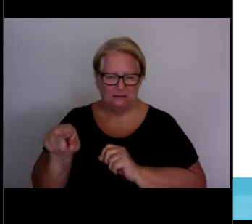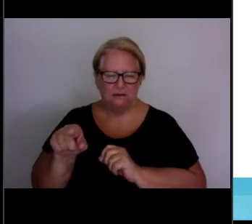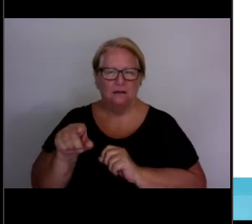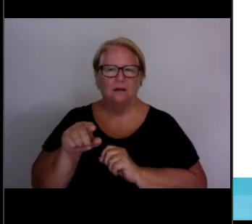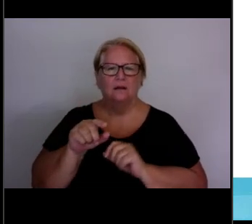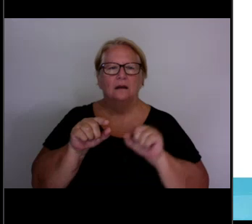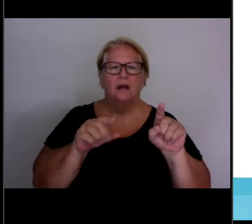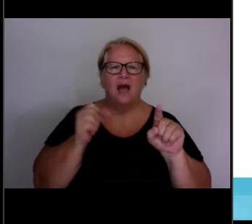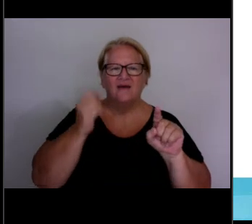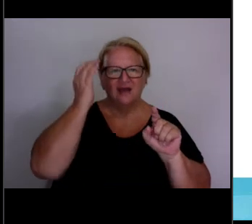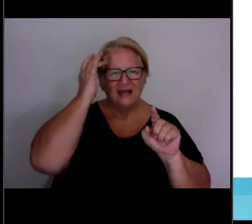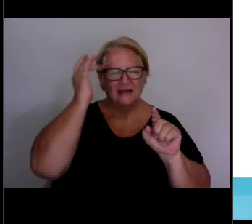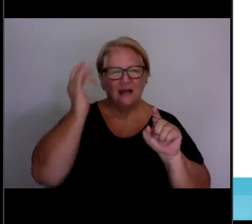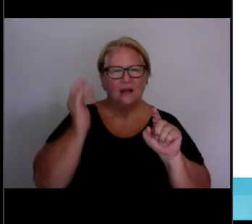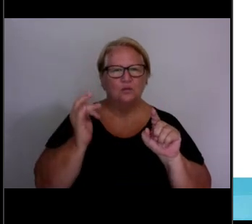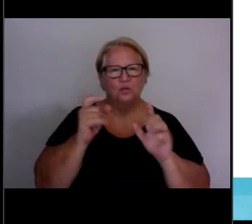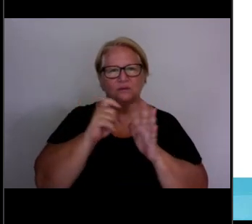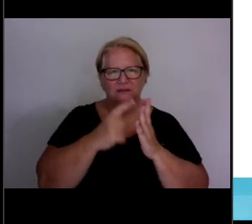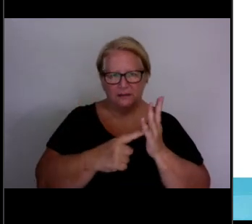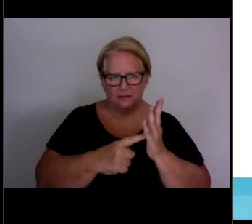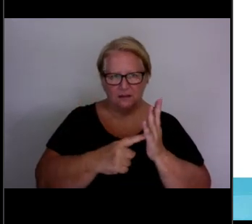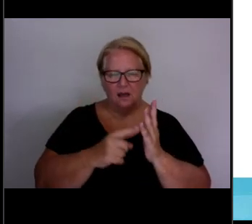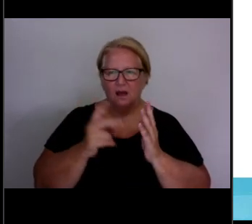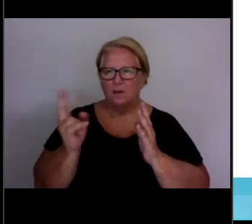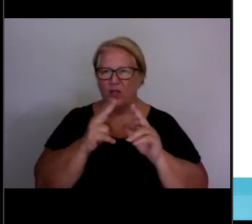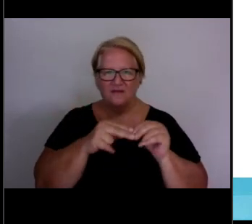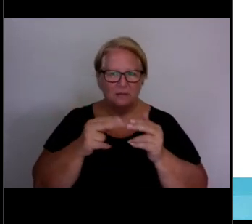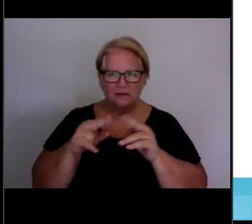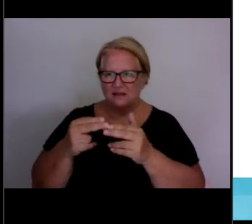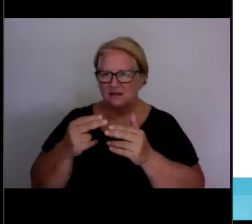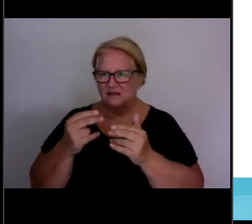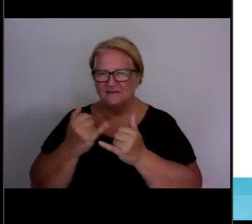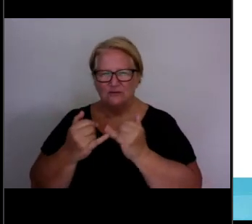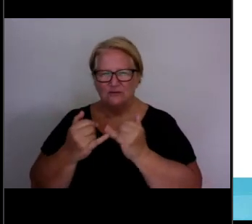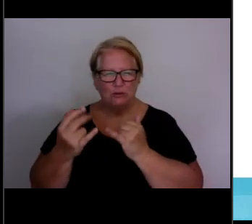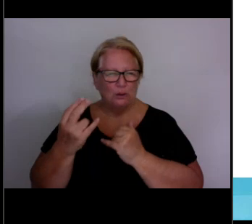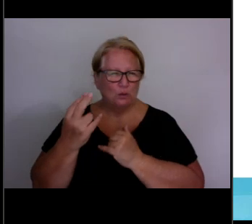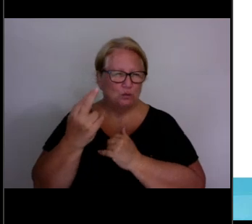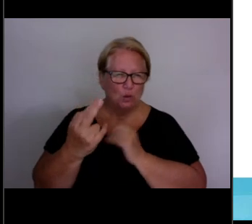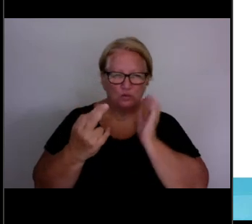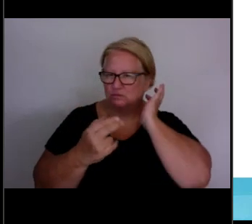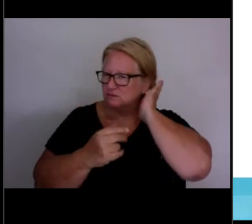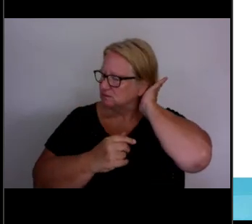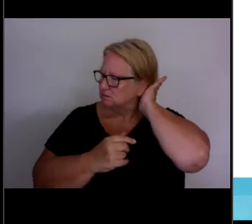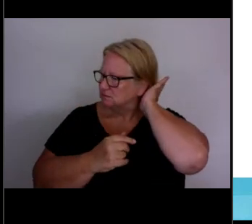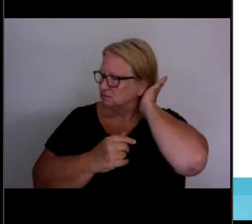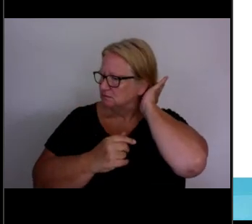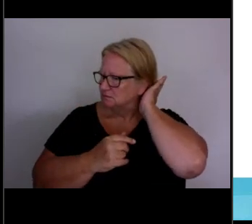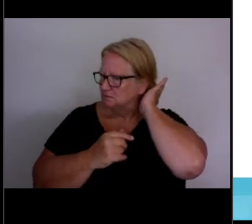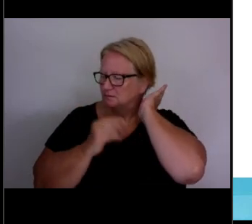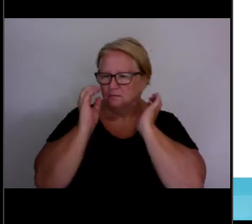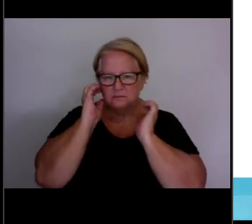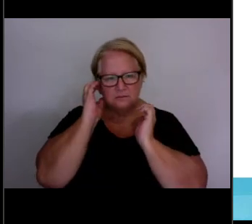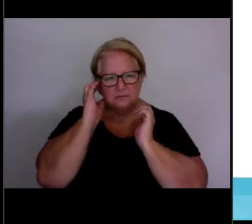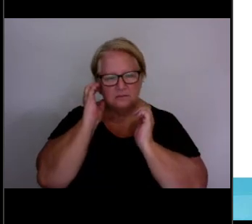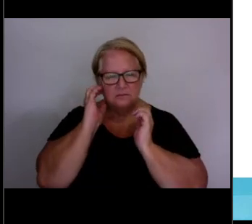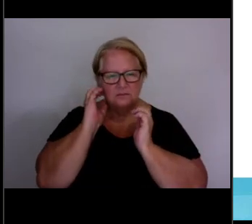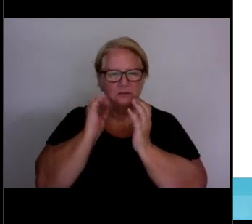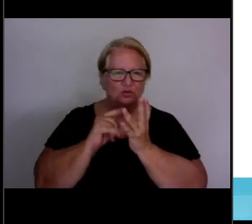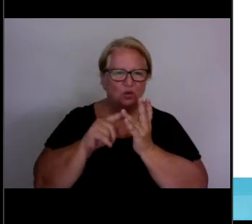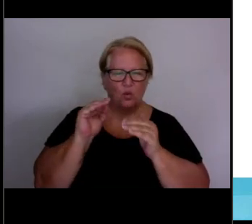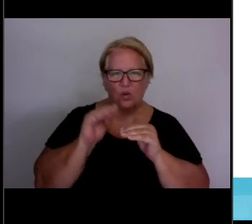intellectual disability. Both families were extremely close. There were really significant ripple effects of harm across that